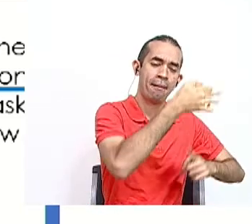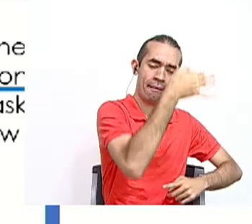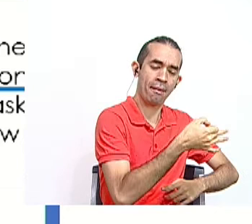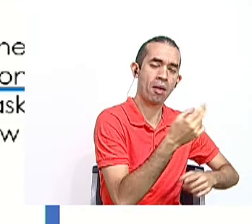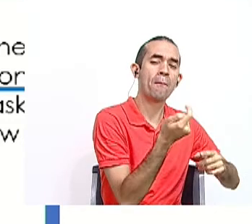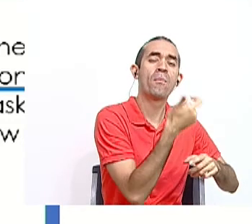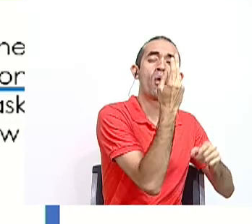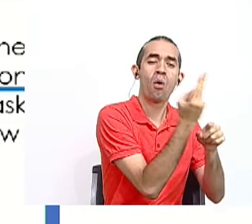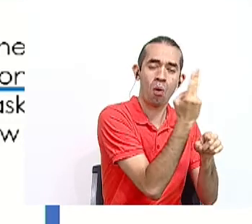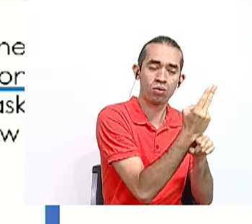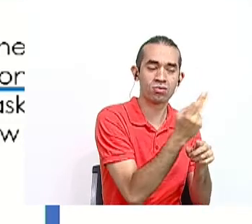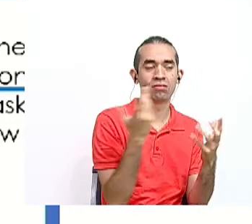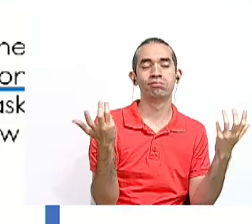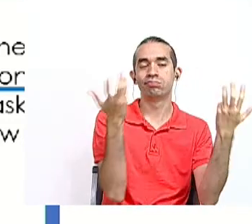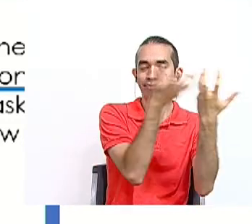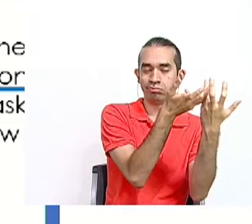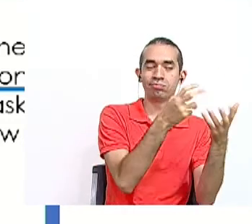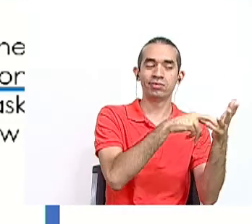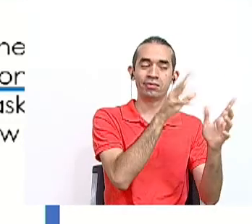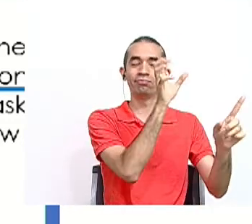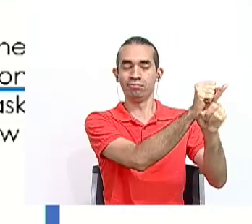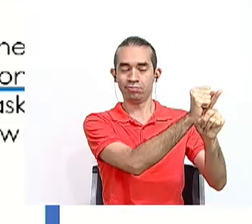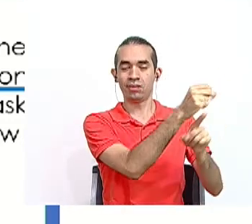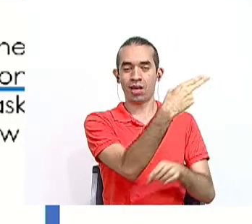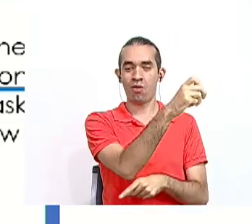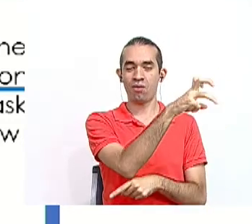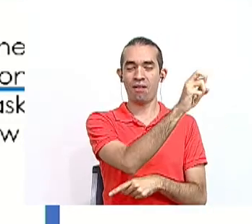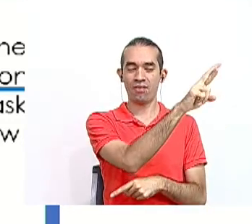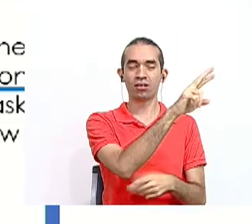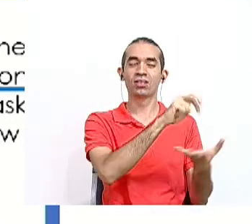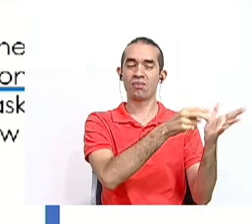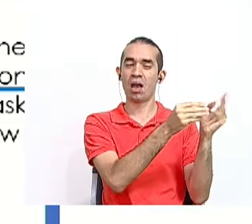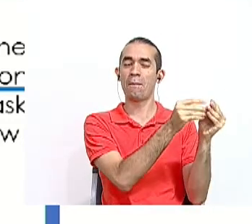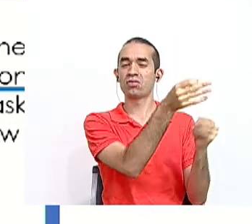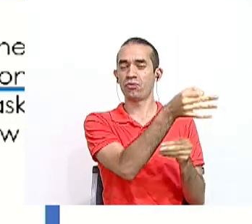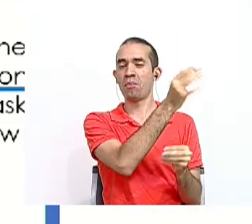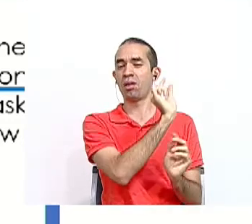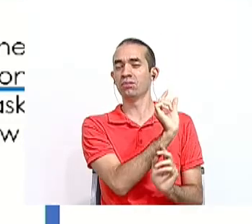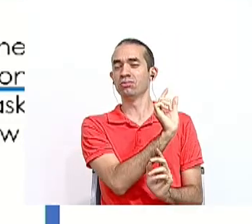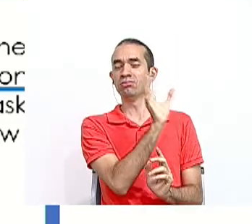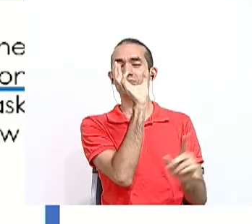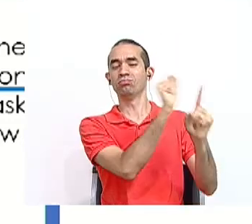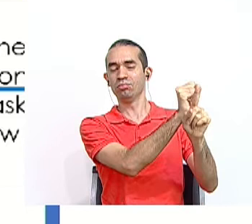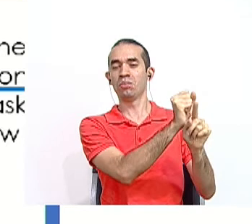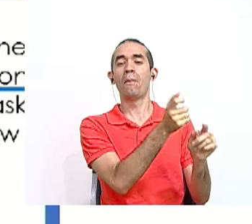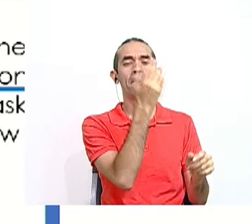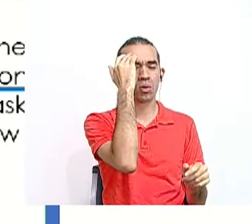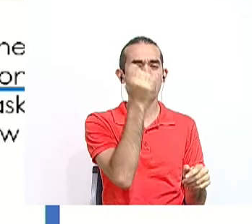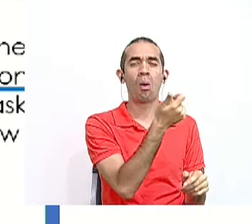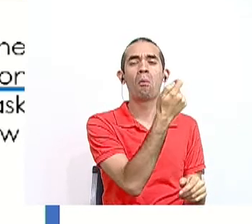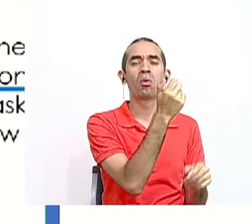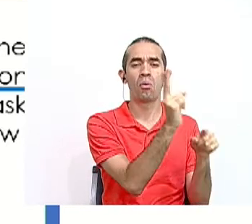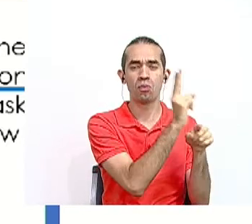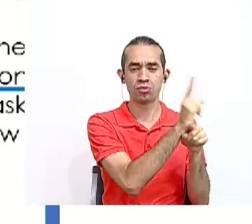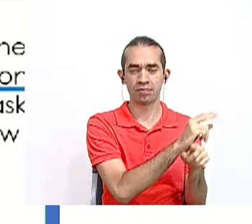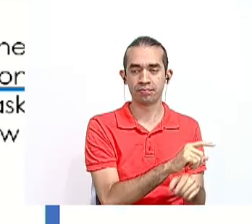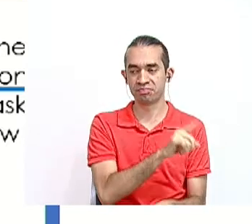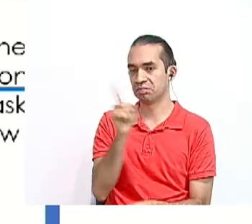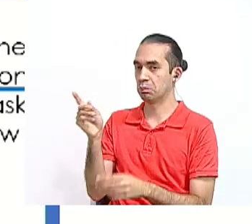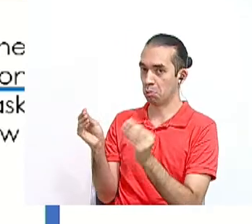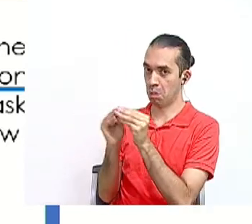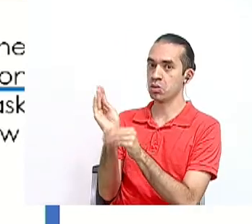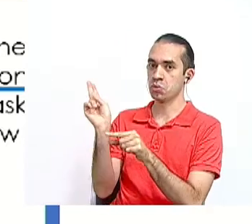but. And finally, I have the closing. Yours sincerely, Anthony